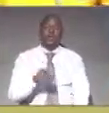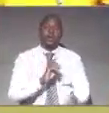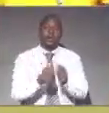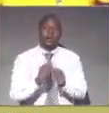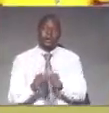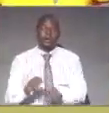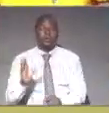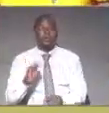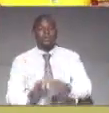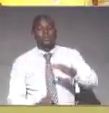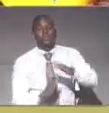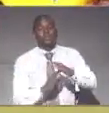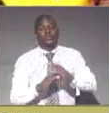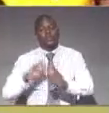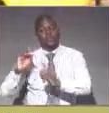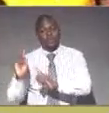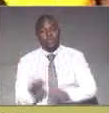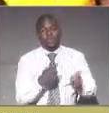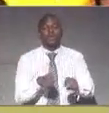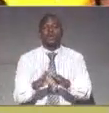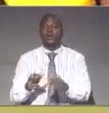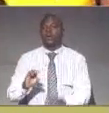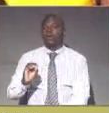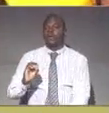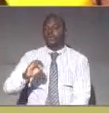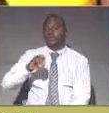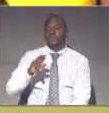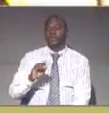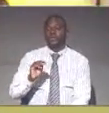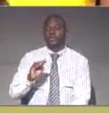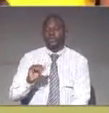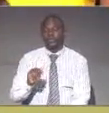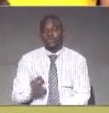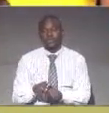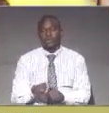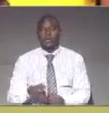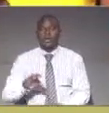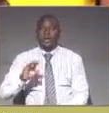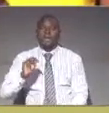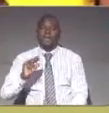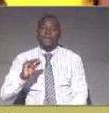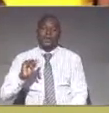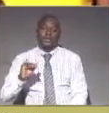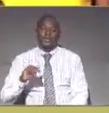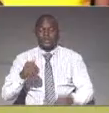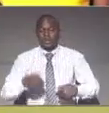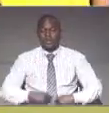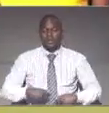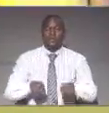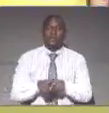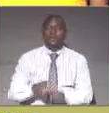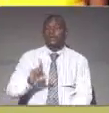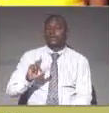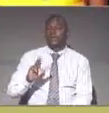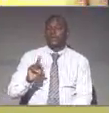the club's top scorer. Youngster Ibrahim Juma was named the Jackson Mayanja Young Player of the Year, and Charles